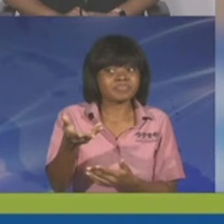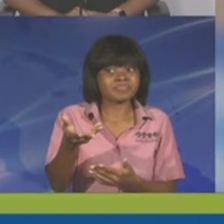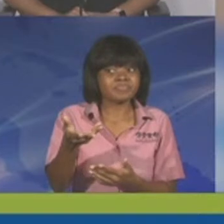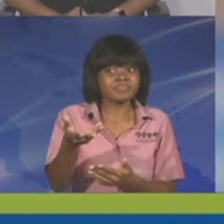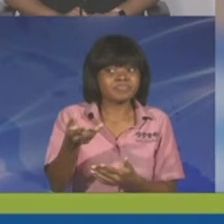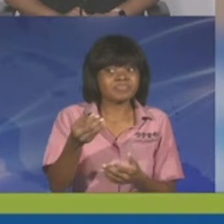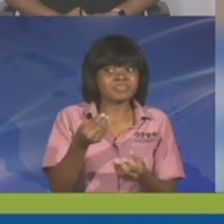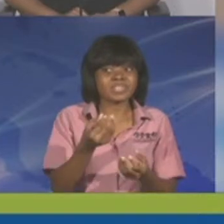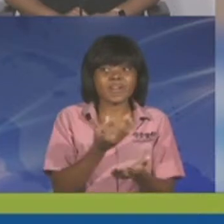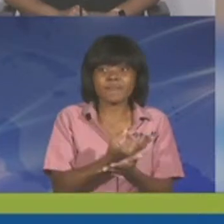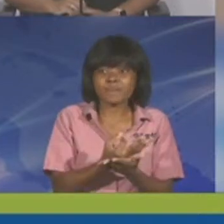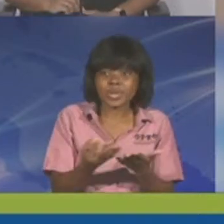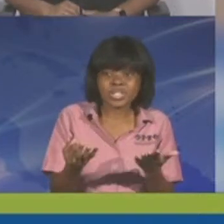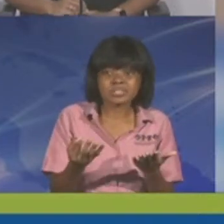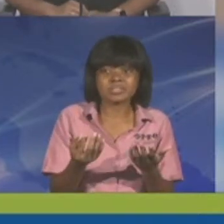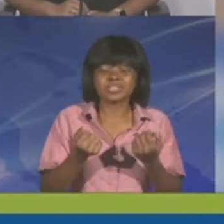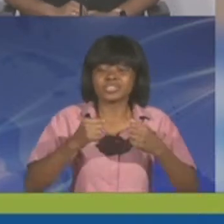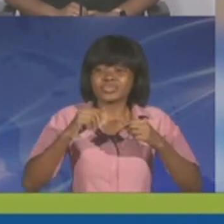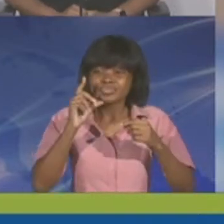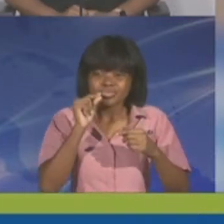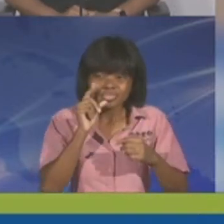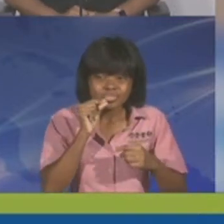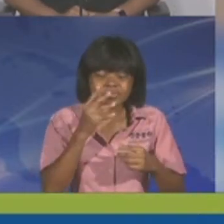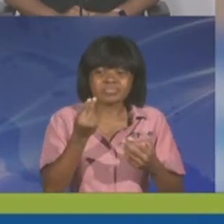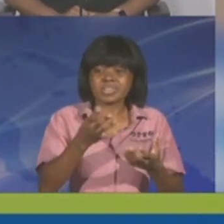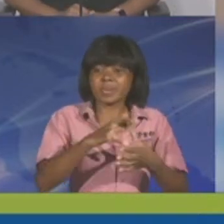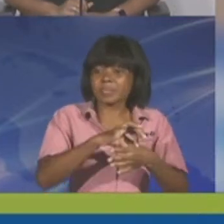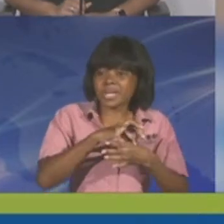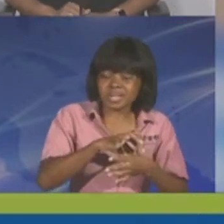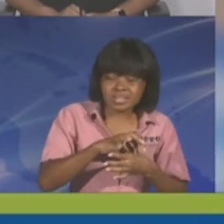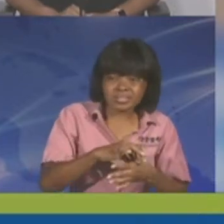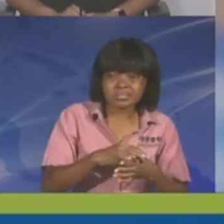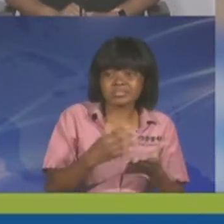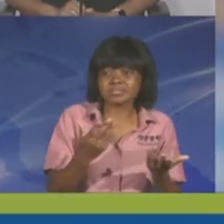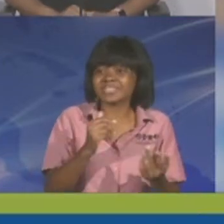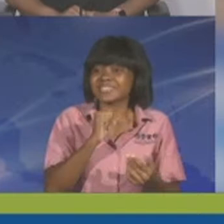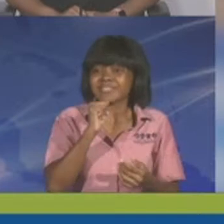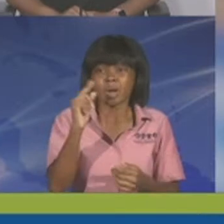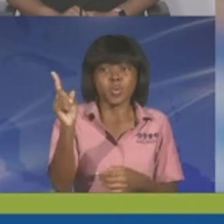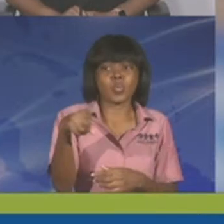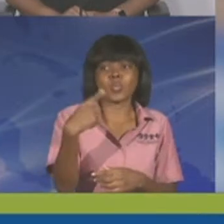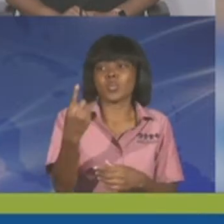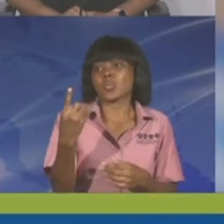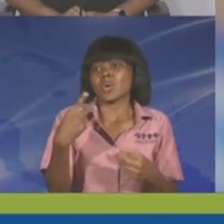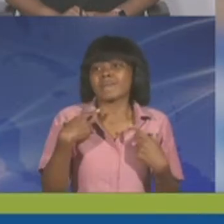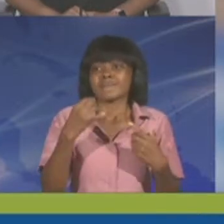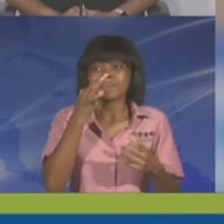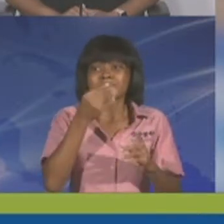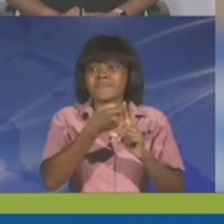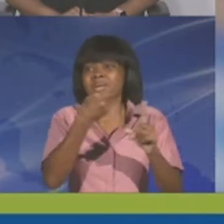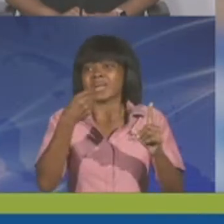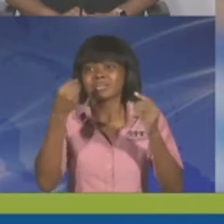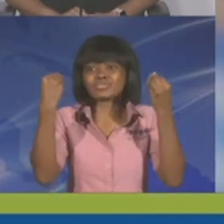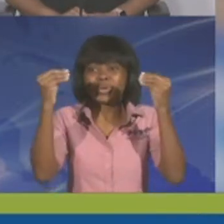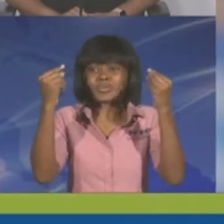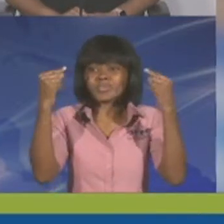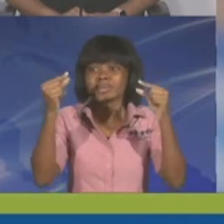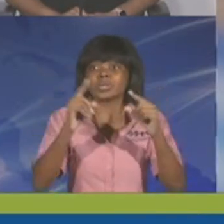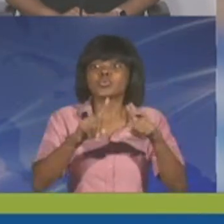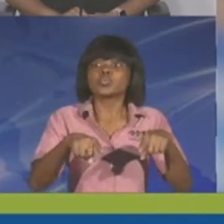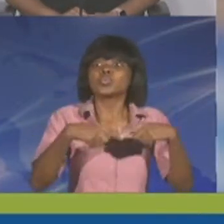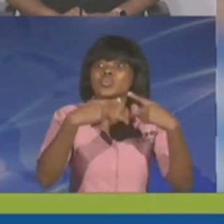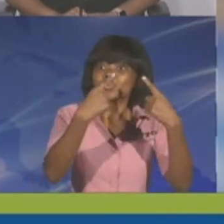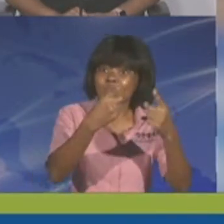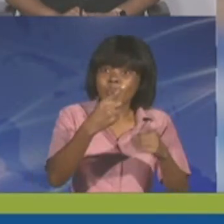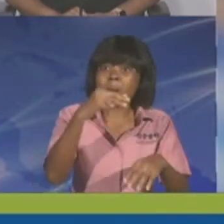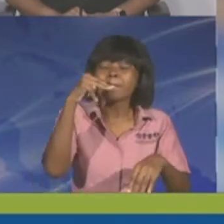your daily living. We need to not just be purchasing our foods from the supermarket and the grocery. We need to be going back to the market, right?